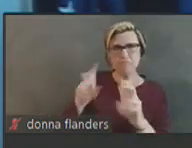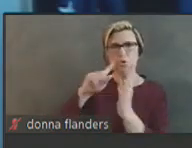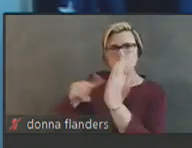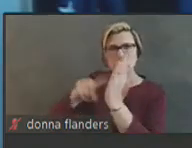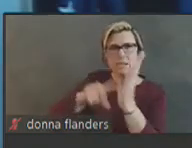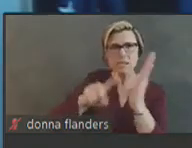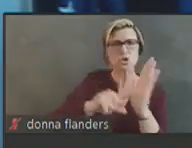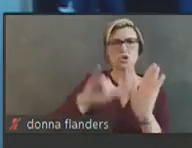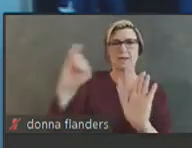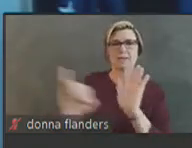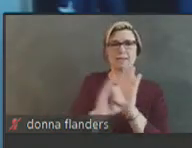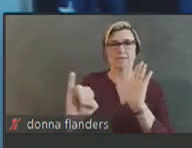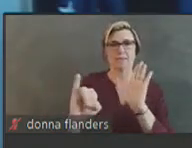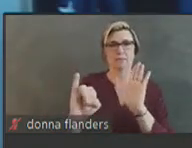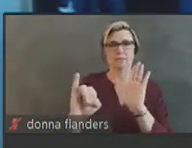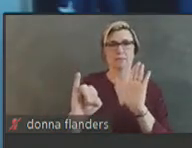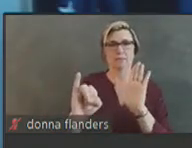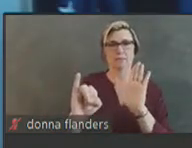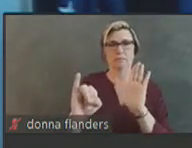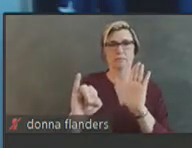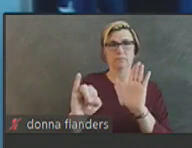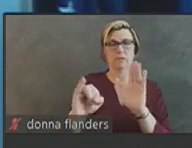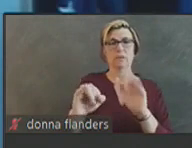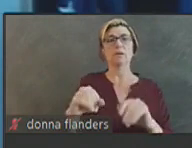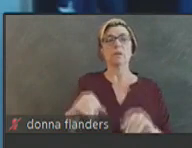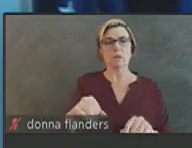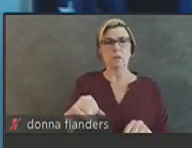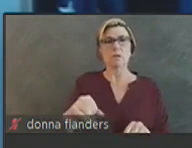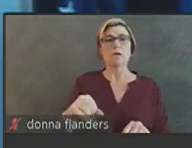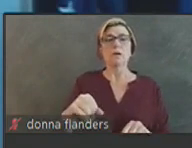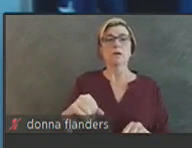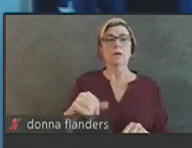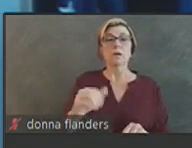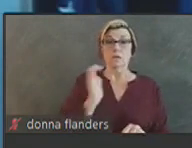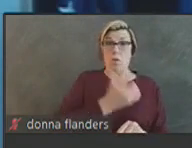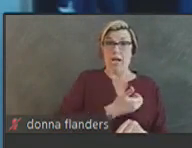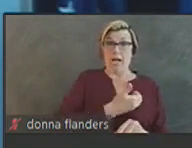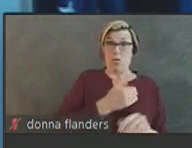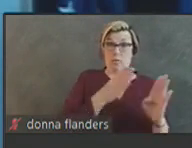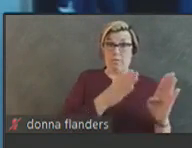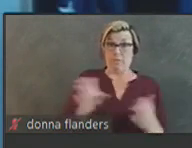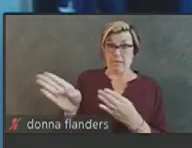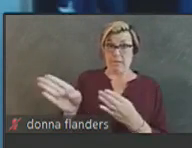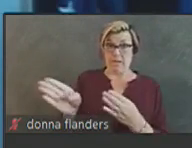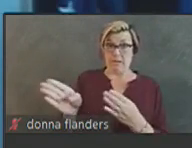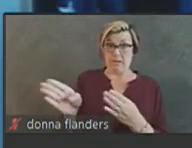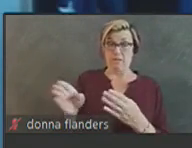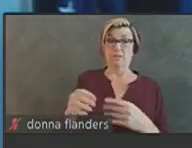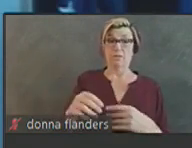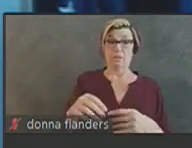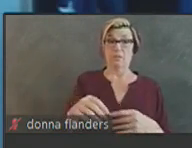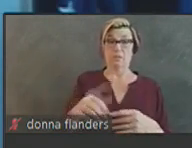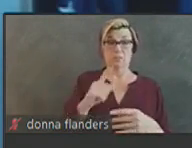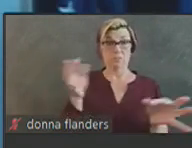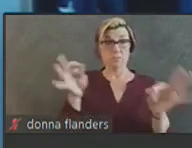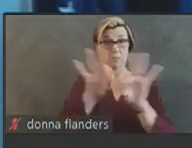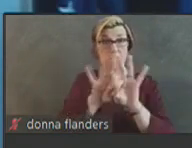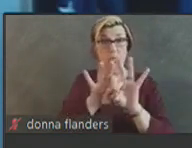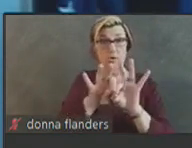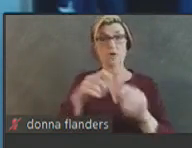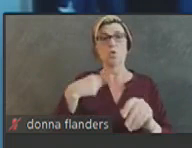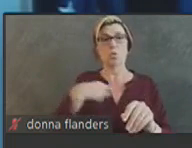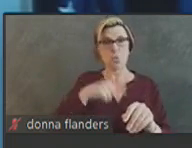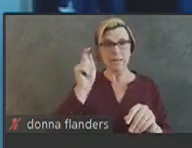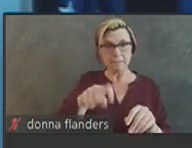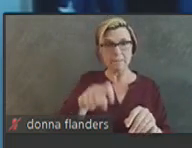grow weary in our good doings. Our next strategy, our next priority, must be to invest in